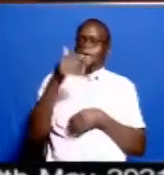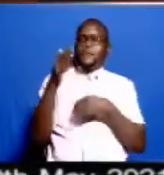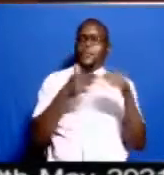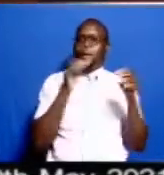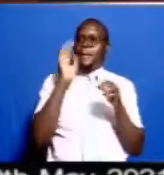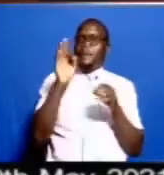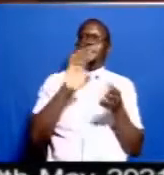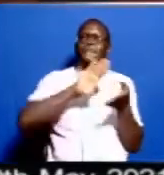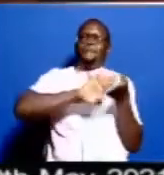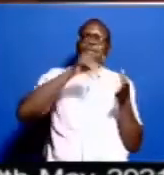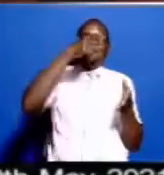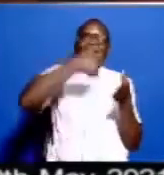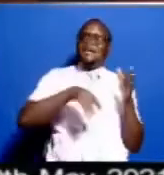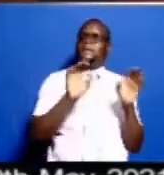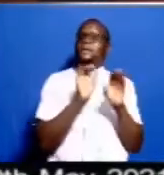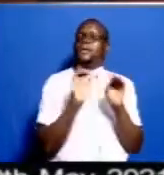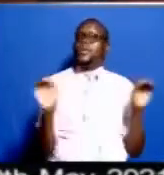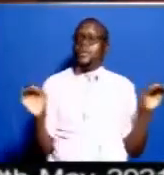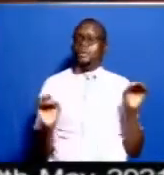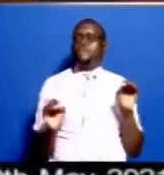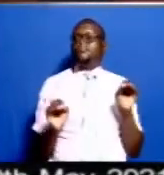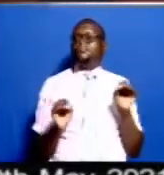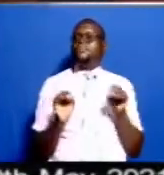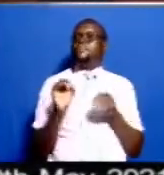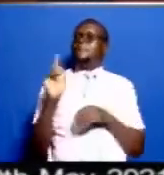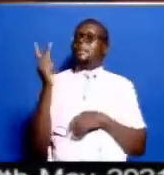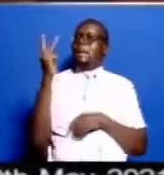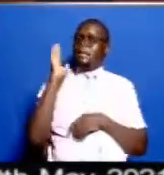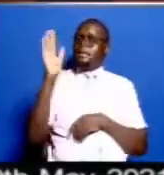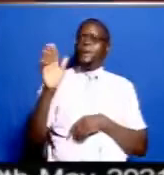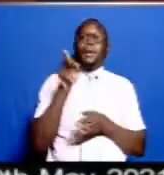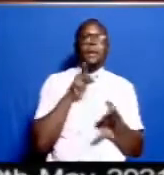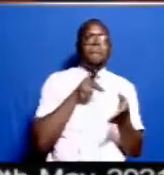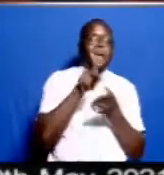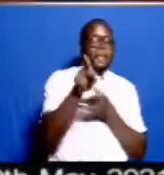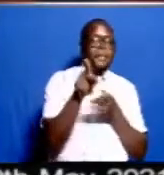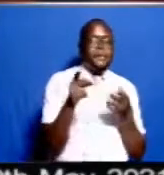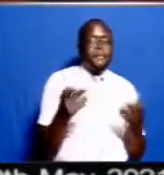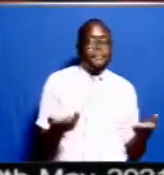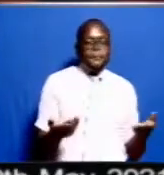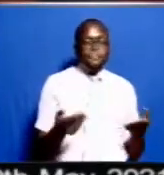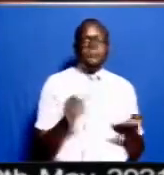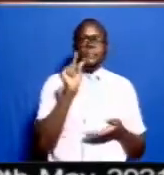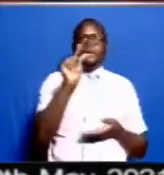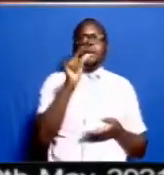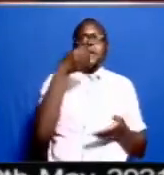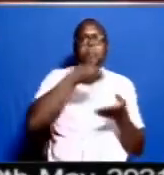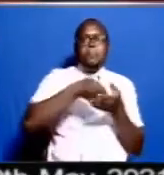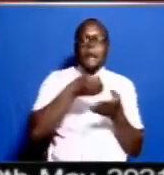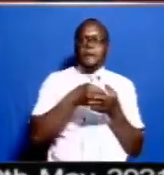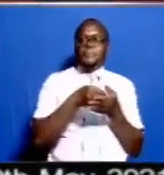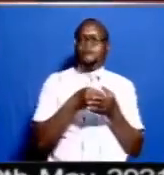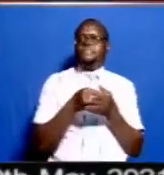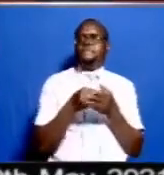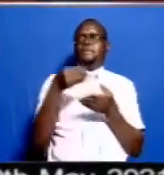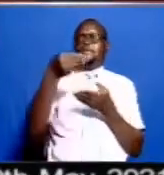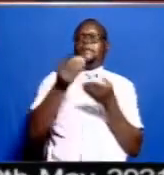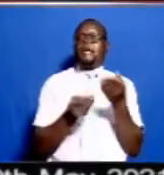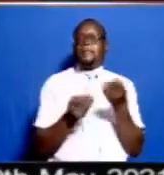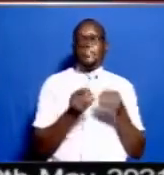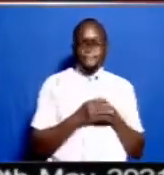we exempt them from paying taxes, Kenyans are going to pay less amount of money in the name of tickets, Madam